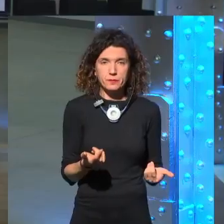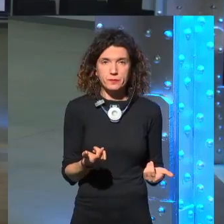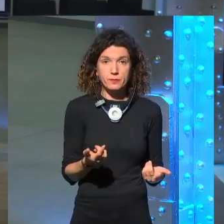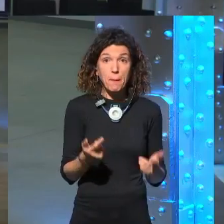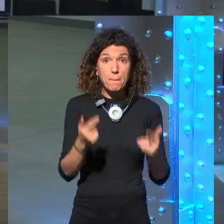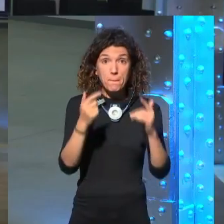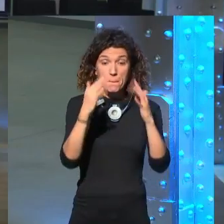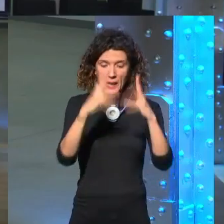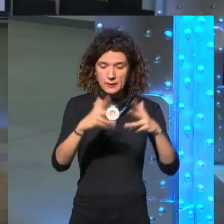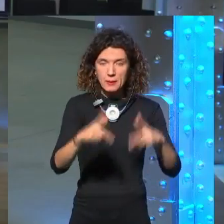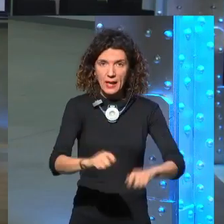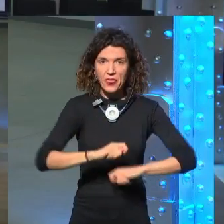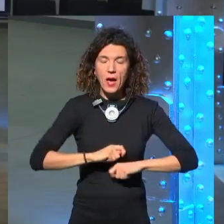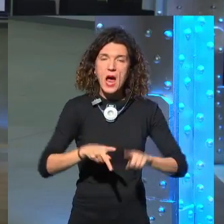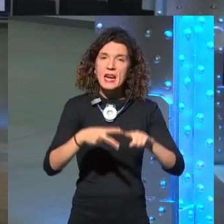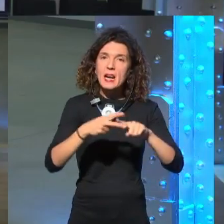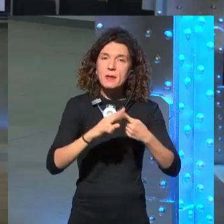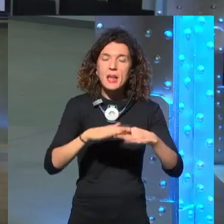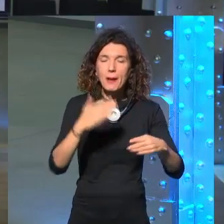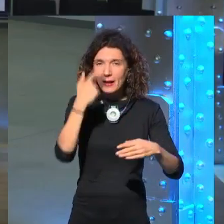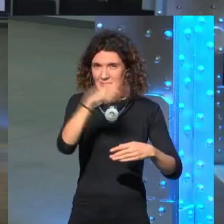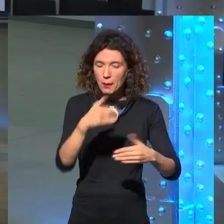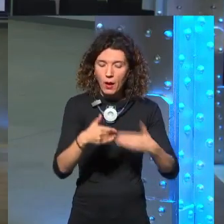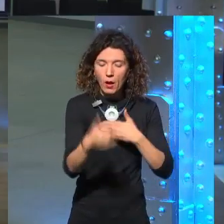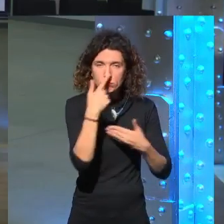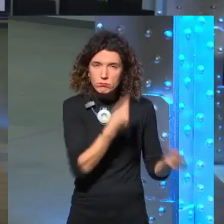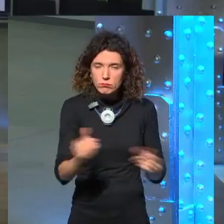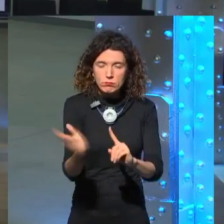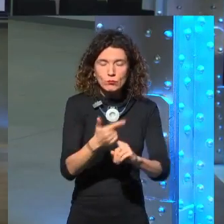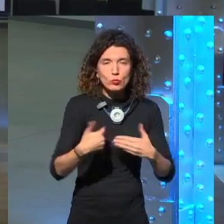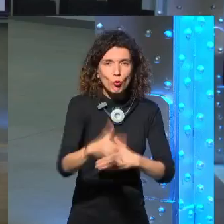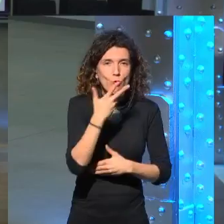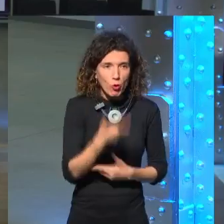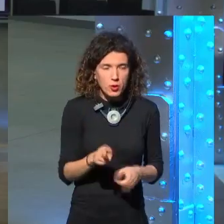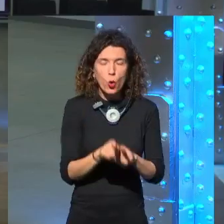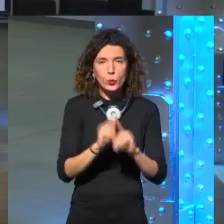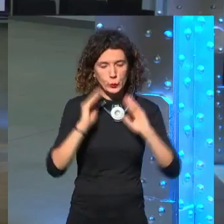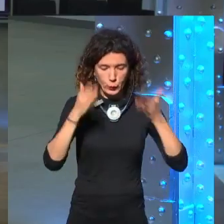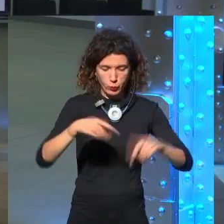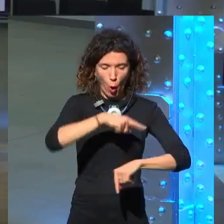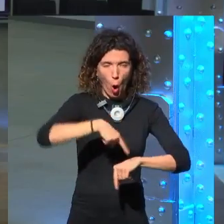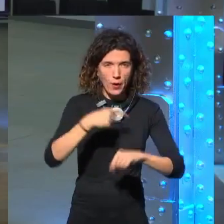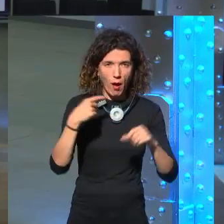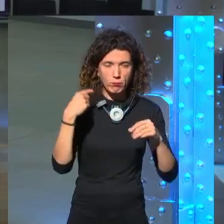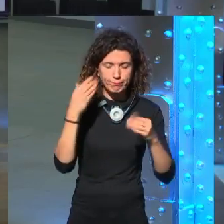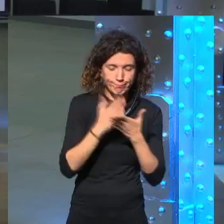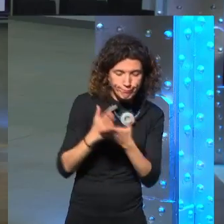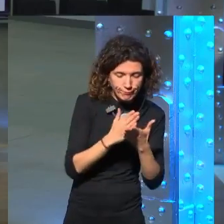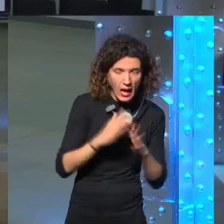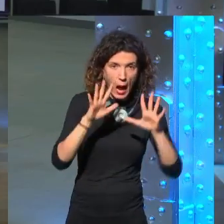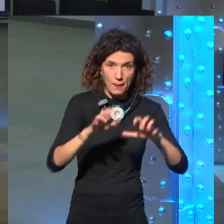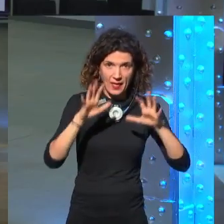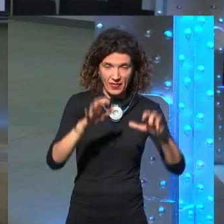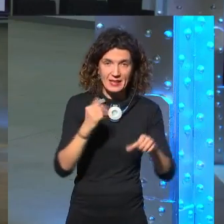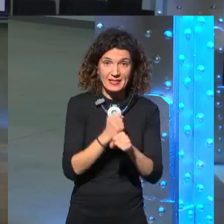to be able to predict this dice. I certainly thought so. I spent a lot of time learning the great work of Isaac